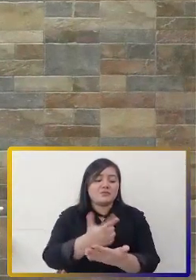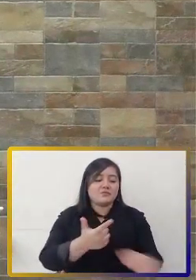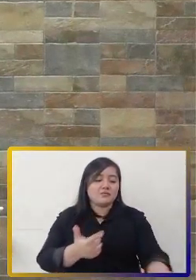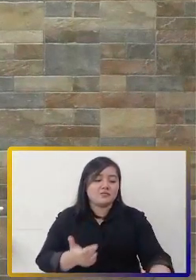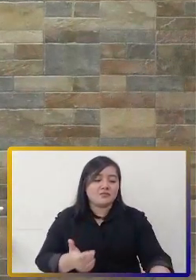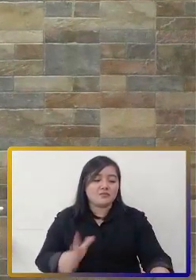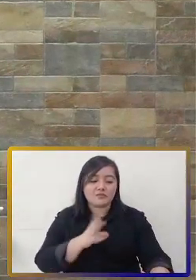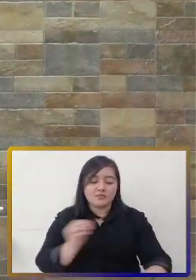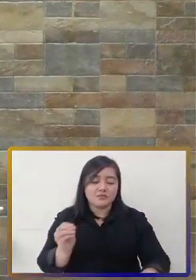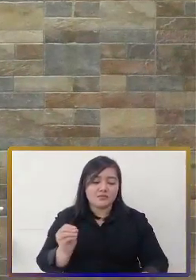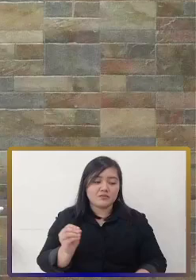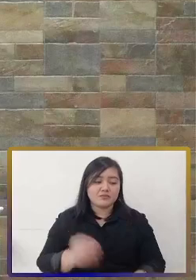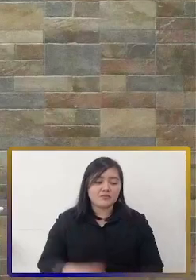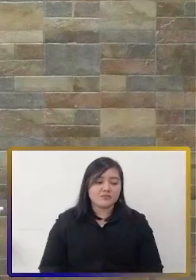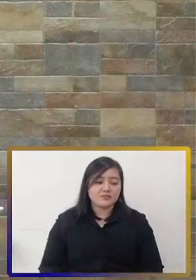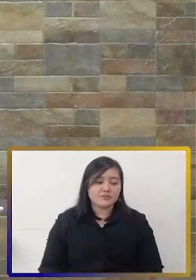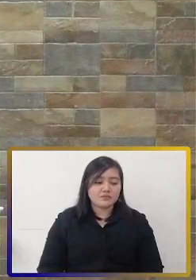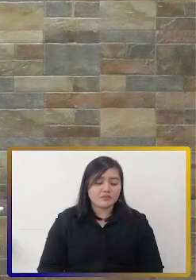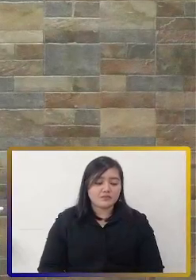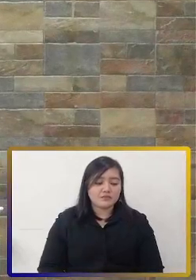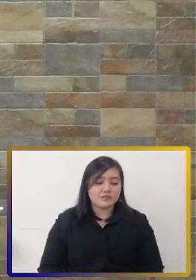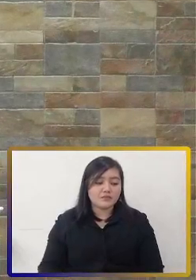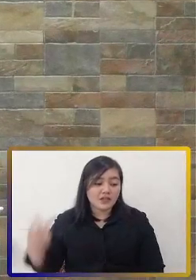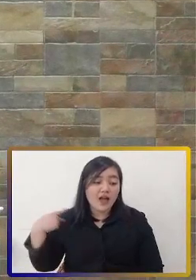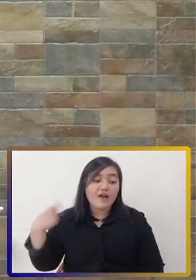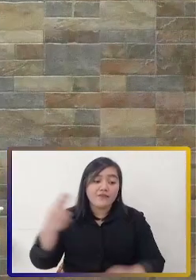then makikita niyo po, may pangalan po dyan.